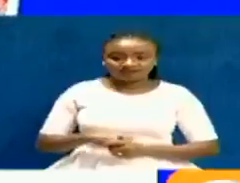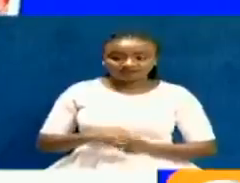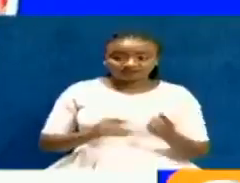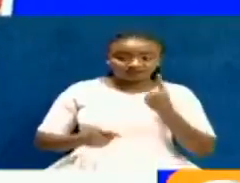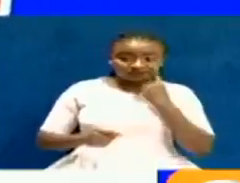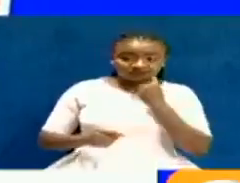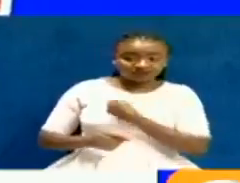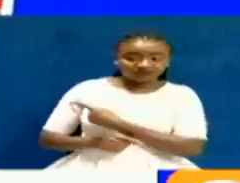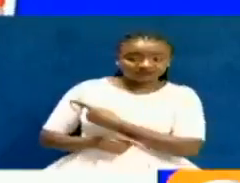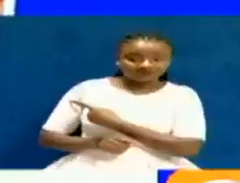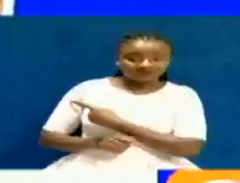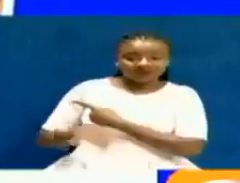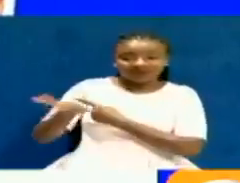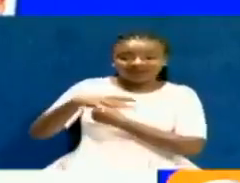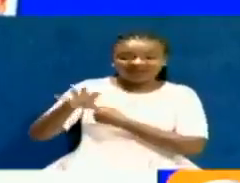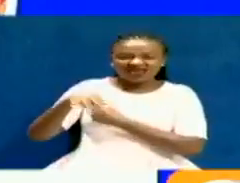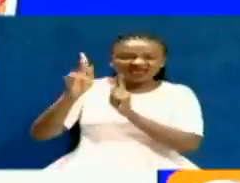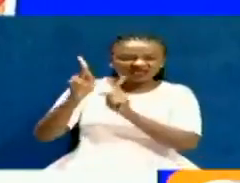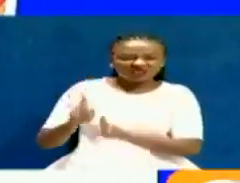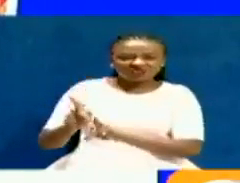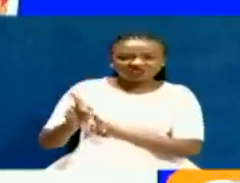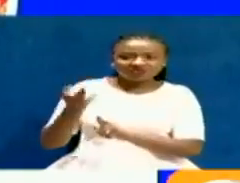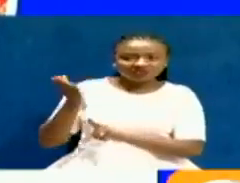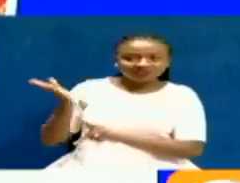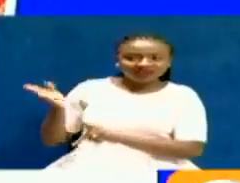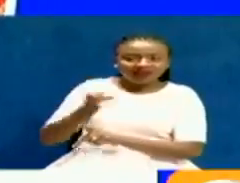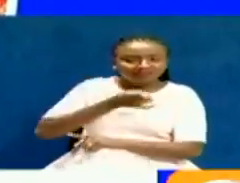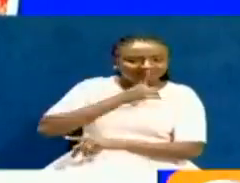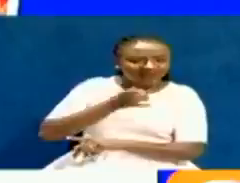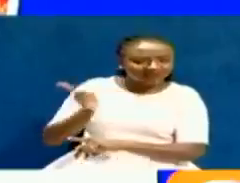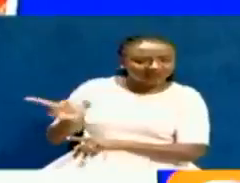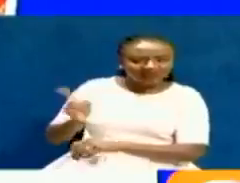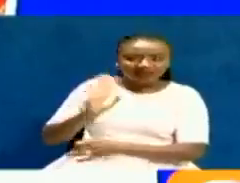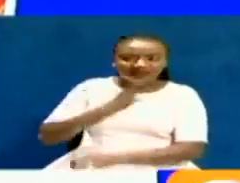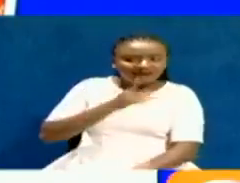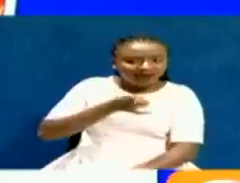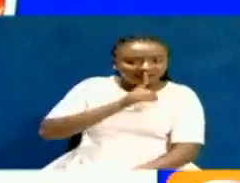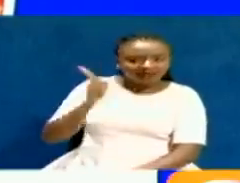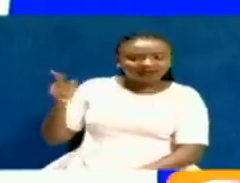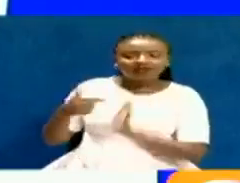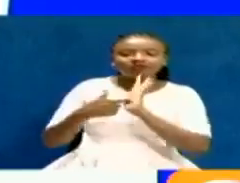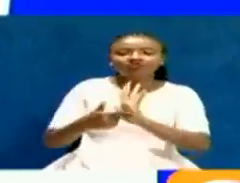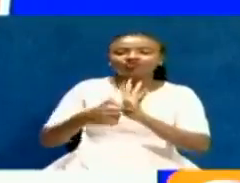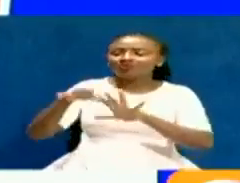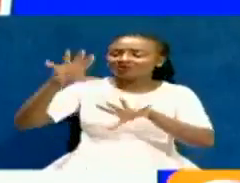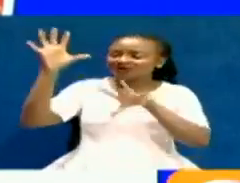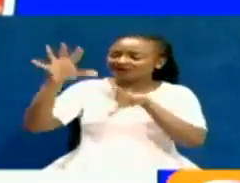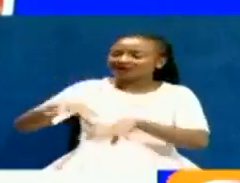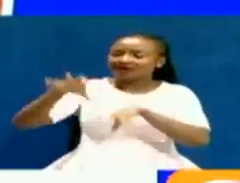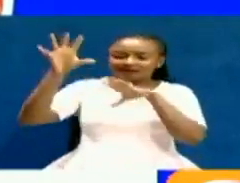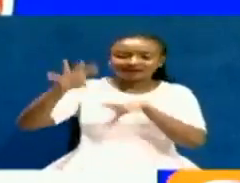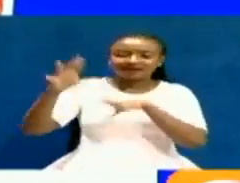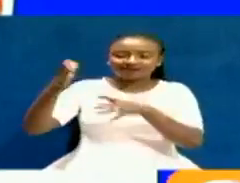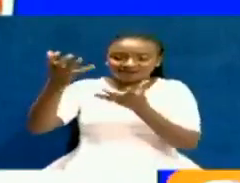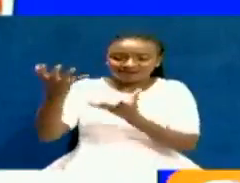right now we see around the Lake Victoria Basin having that pink color. The pink color is actually representing deep convection. And